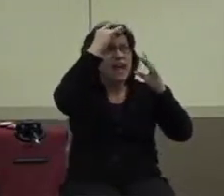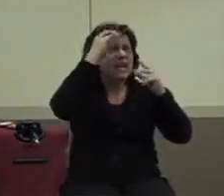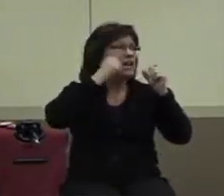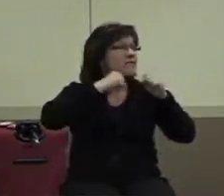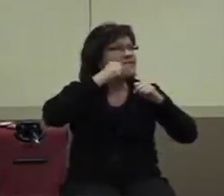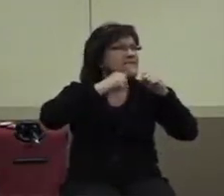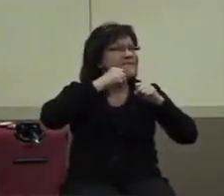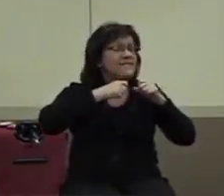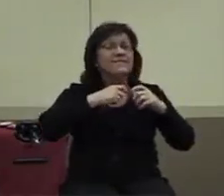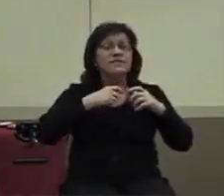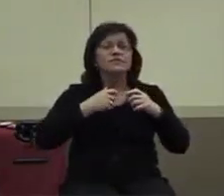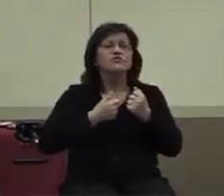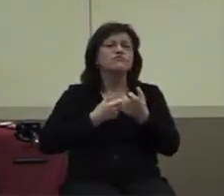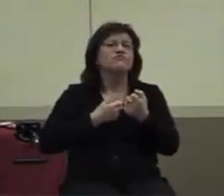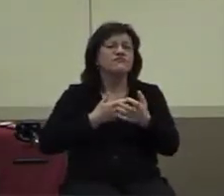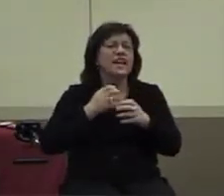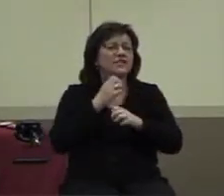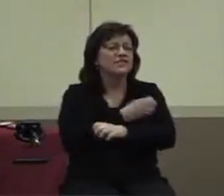good. Anybody count?